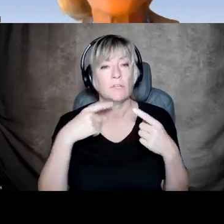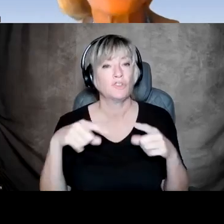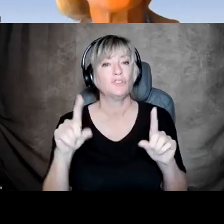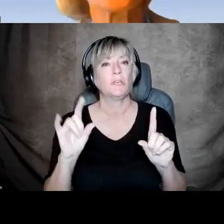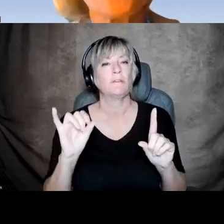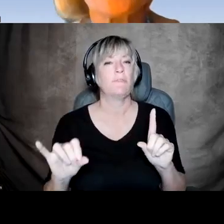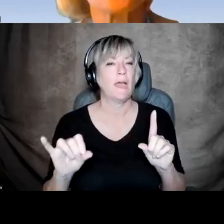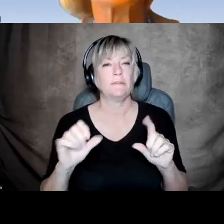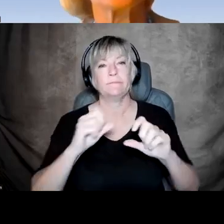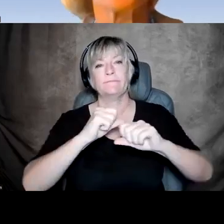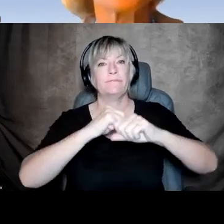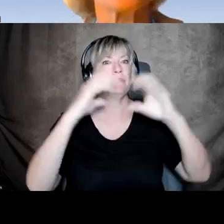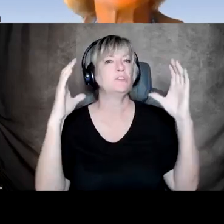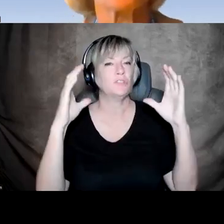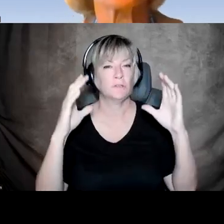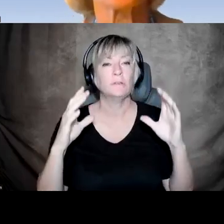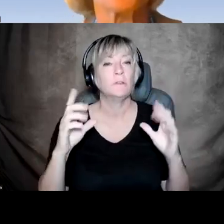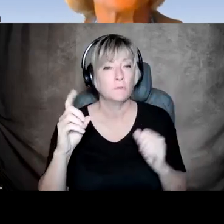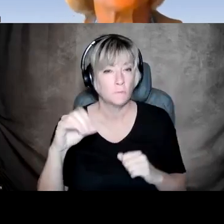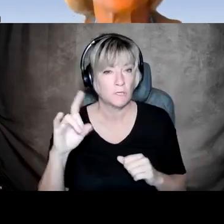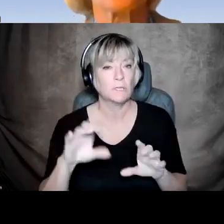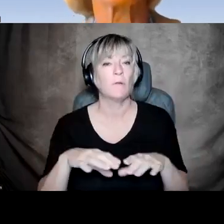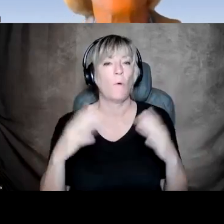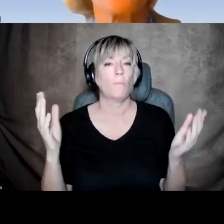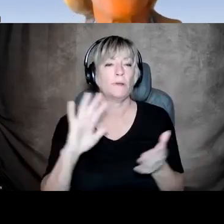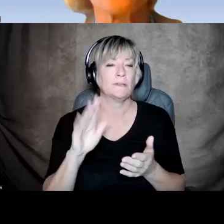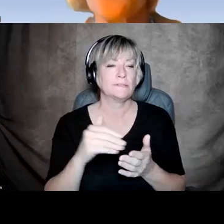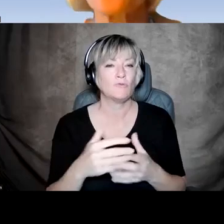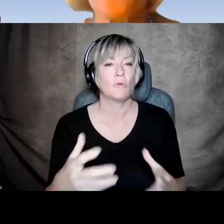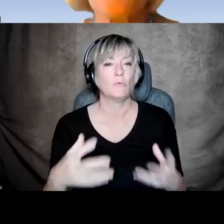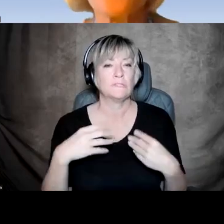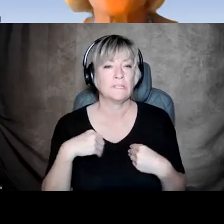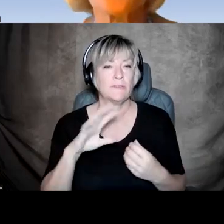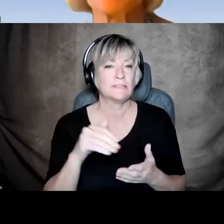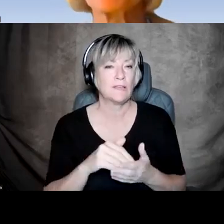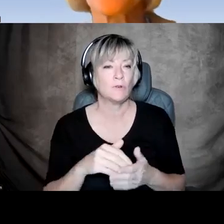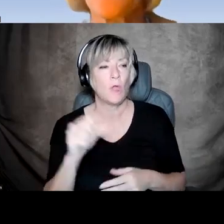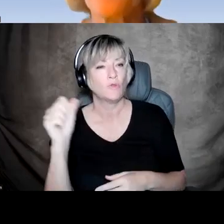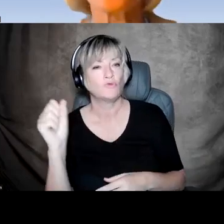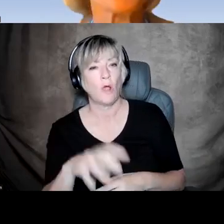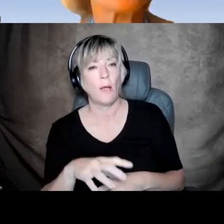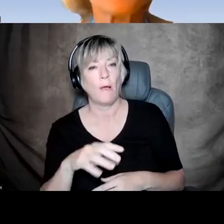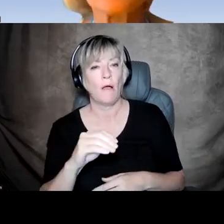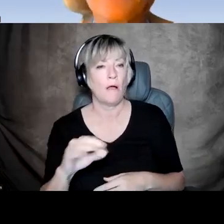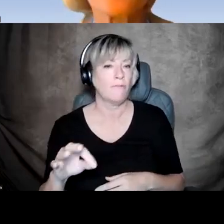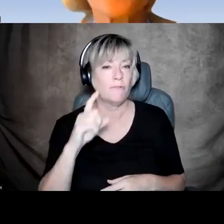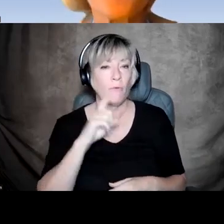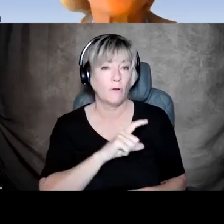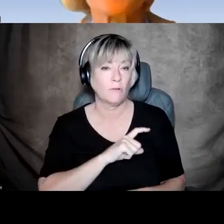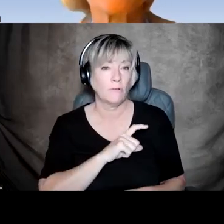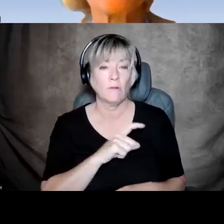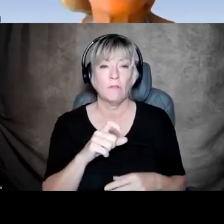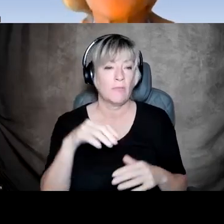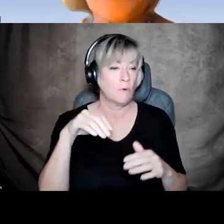one of those visions. We did open a central receiving center, a drop-off for law enforcement, where they were in and out of the